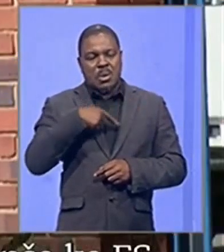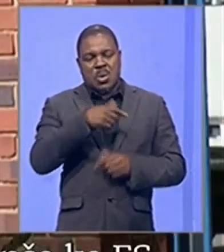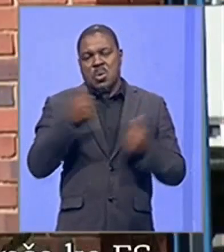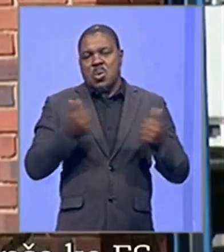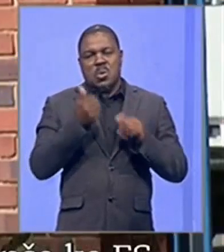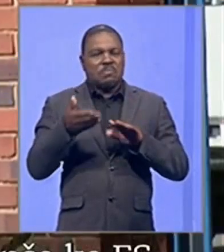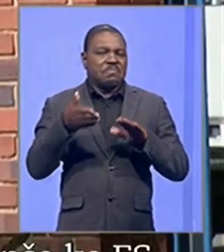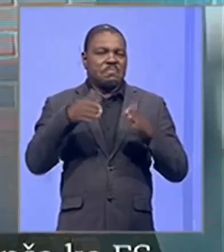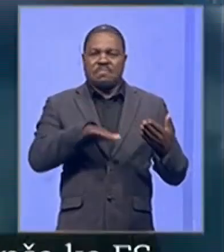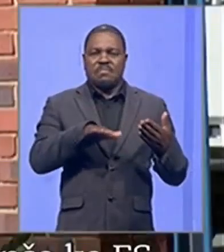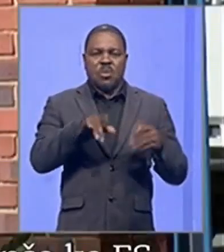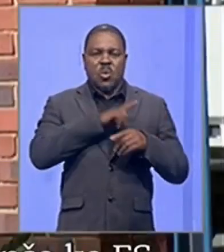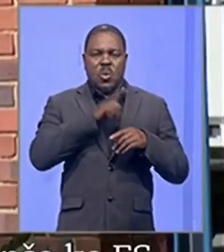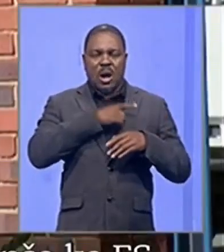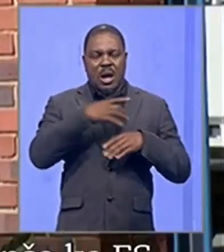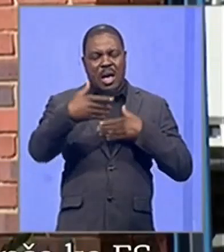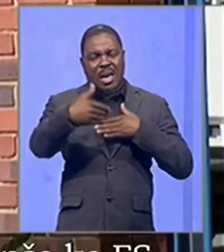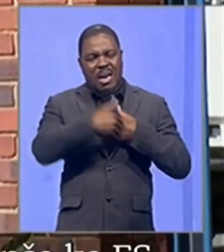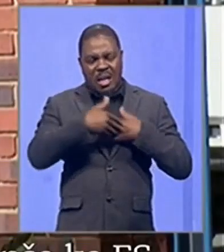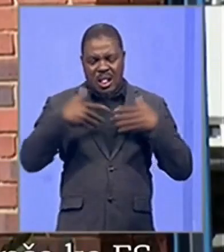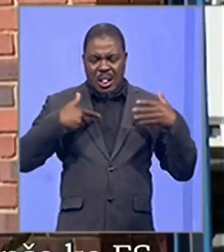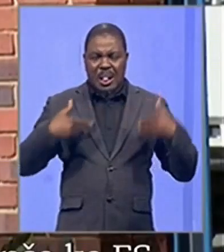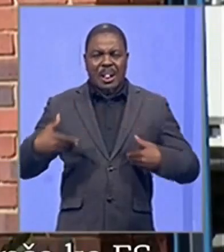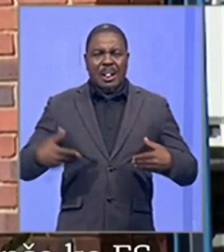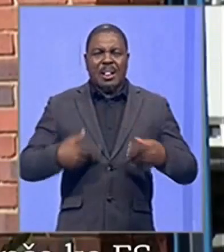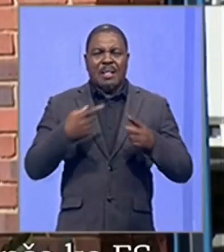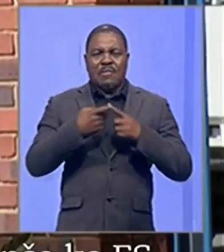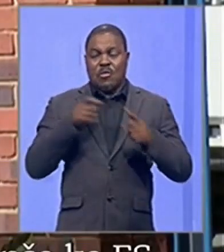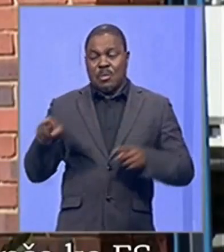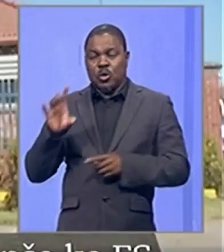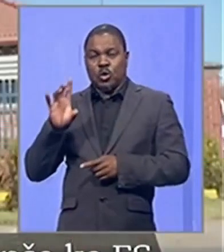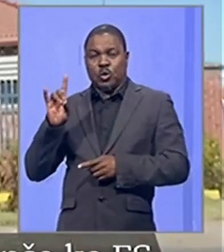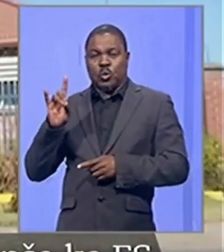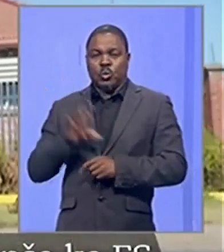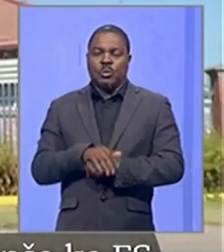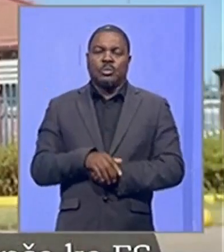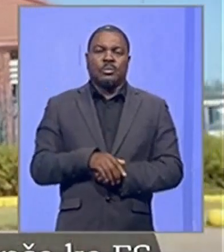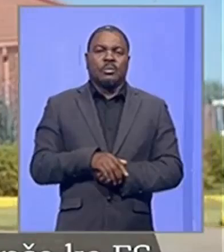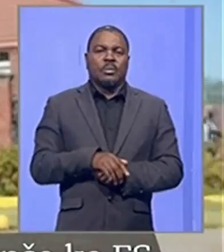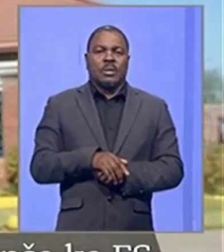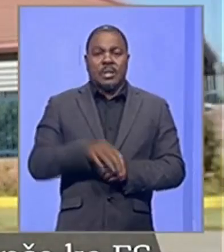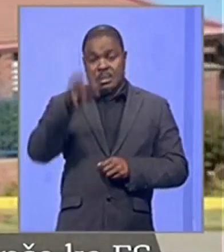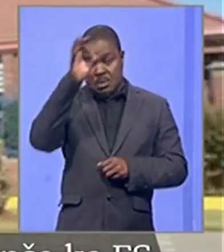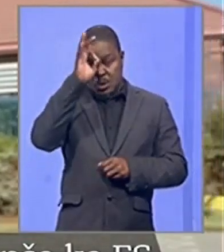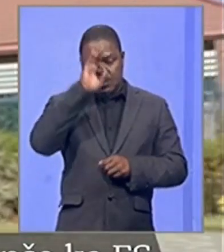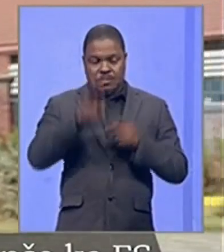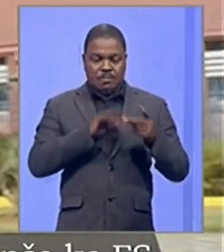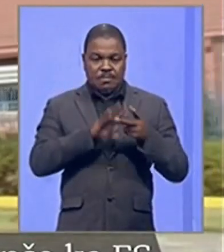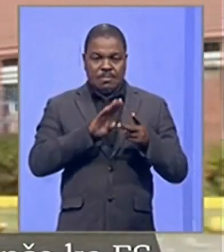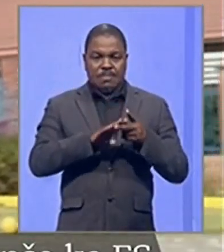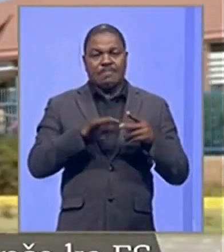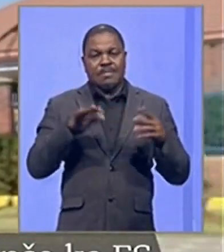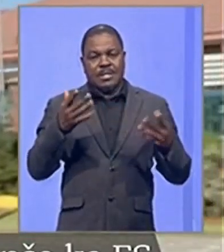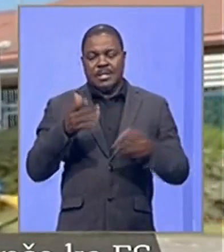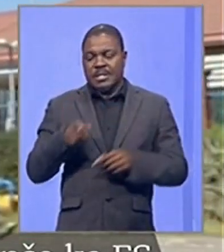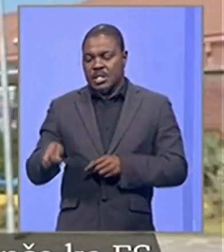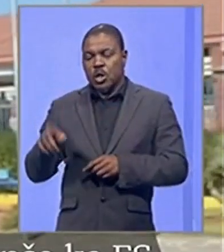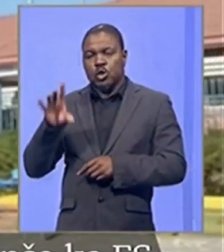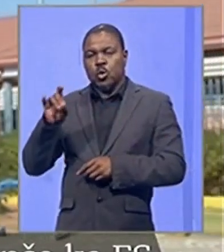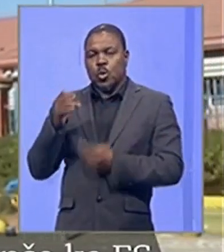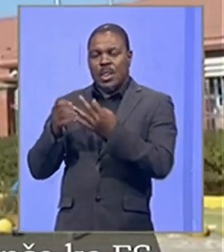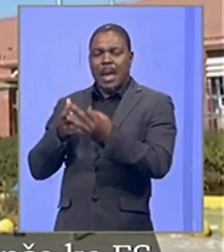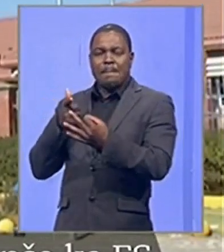bolailwe go tšwa dikgobalong tše šoro tšeo a di hweditšego mmeleng. Maphodisa a ile a gapeletšwa ke go bolaya dimpša